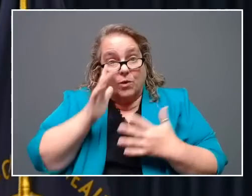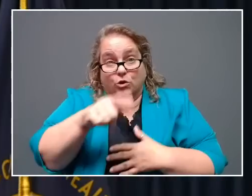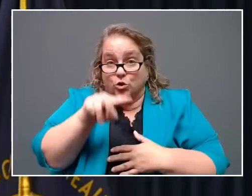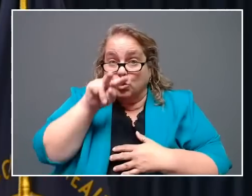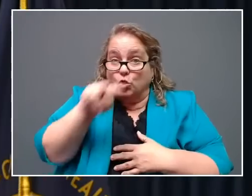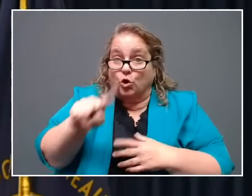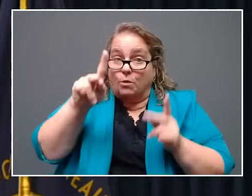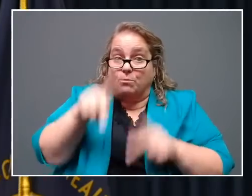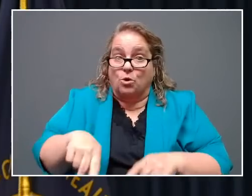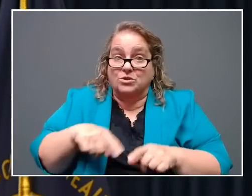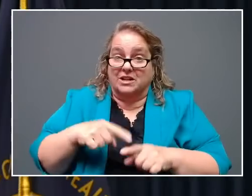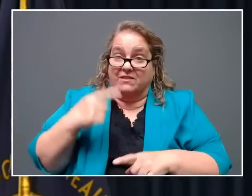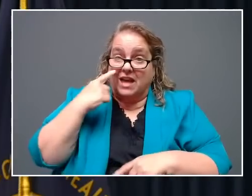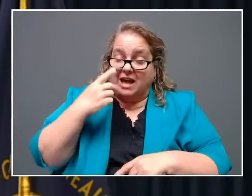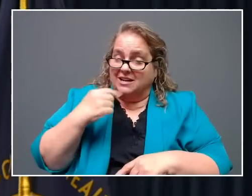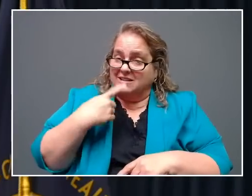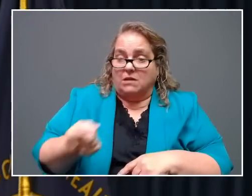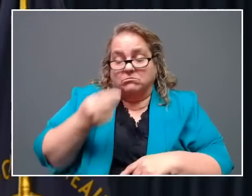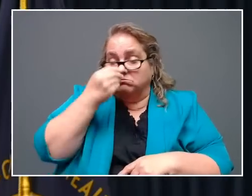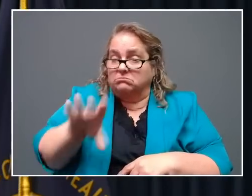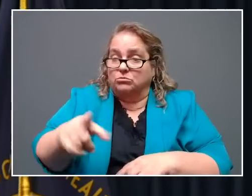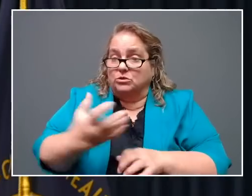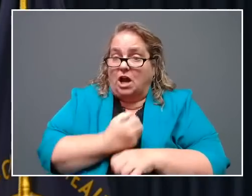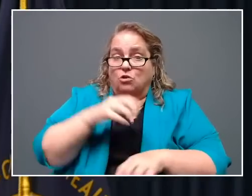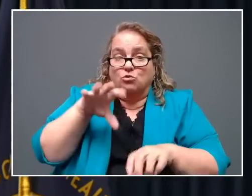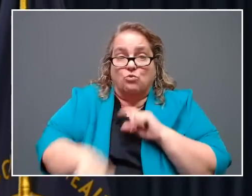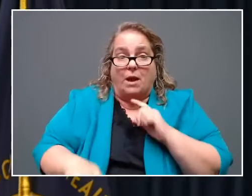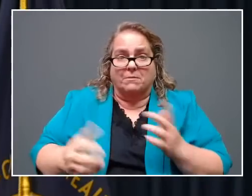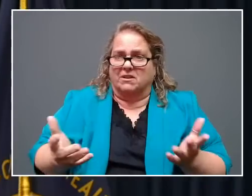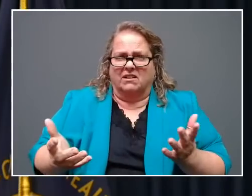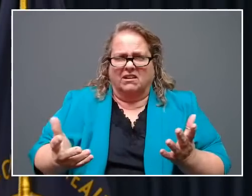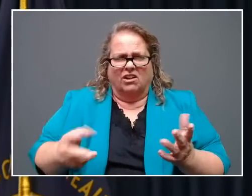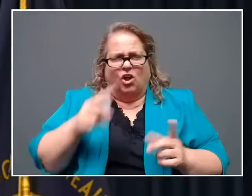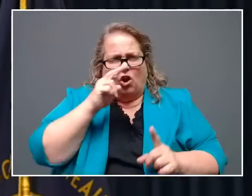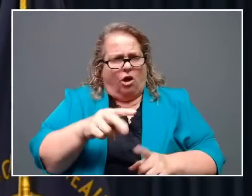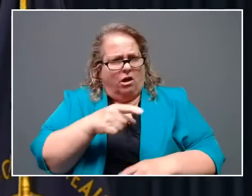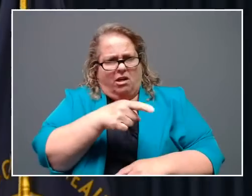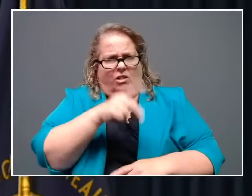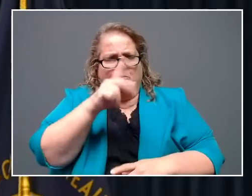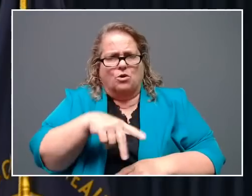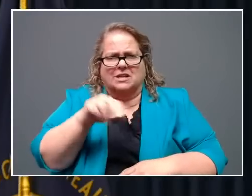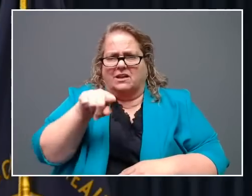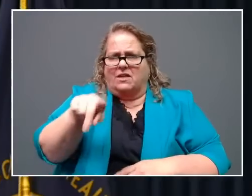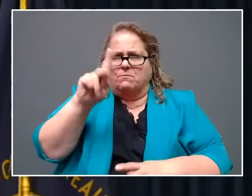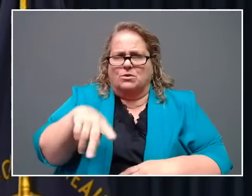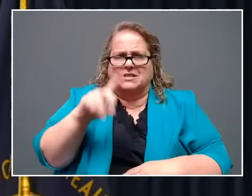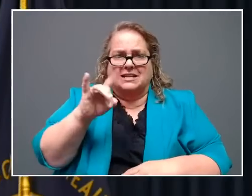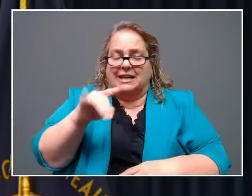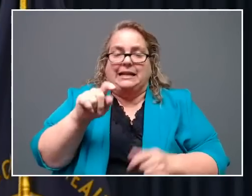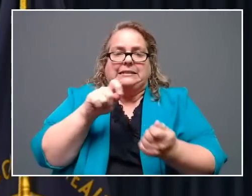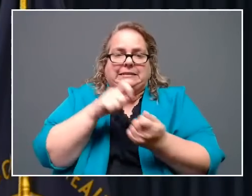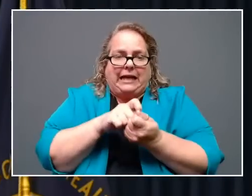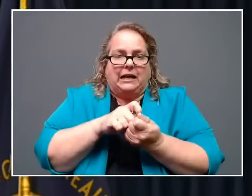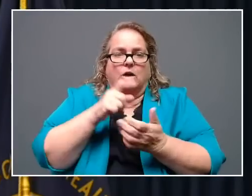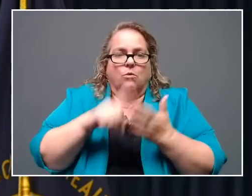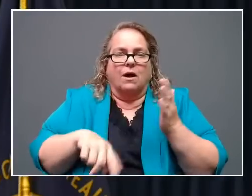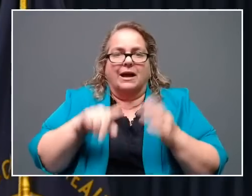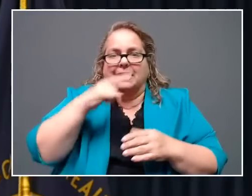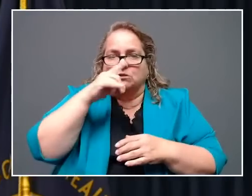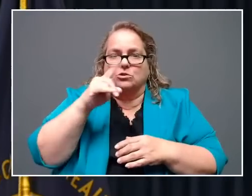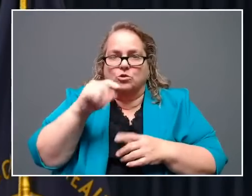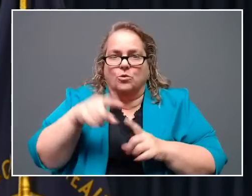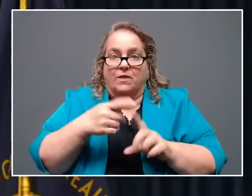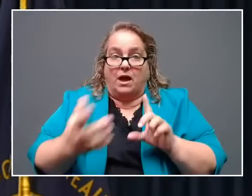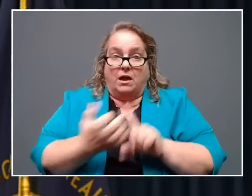that? And this response that it can't be extremist, look at what this person or that person did, is exactly what kids do when they're caught doing something wrong. They say, but